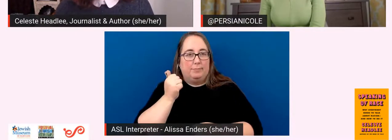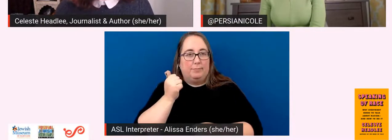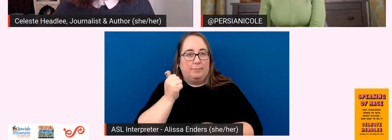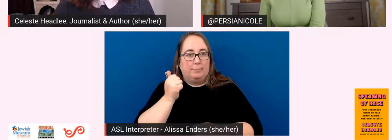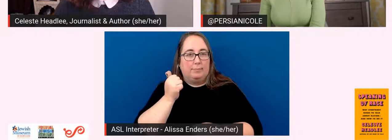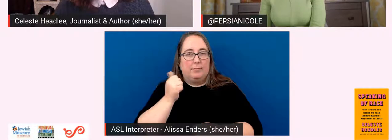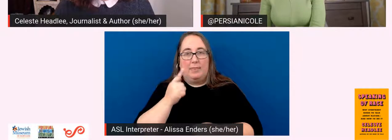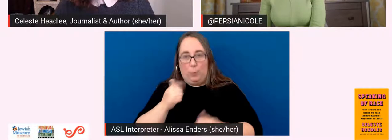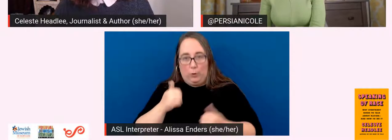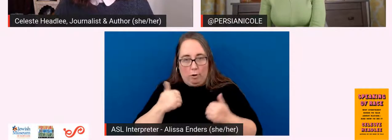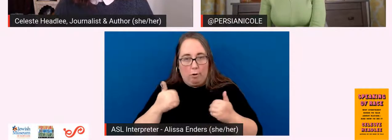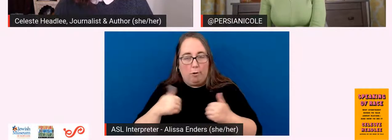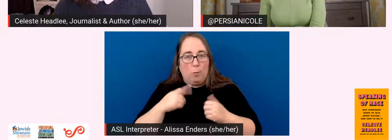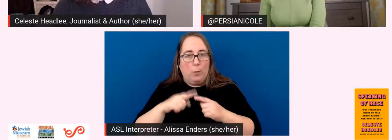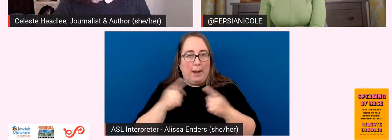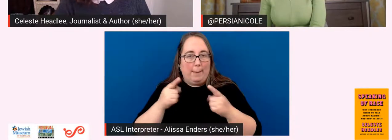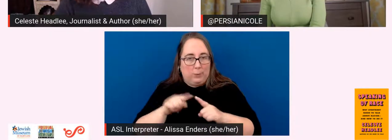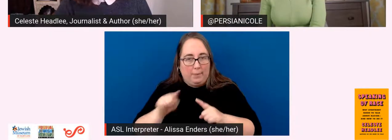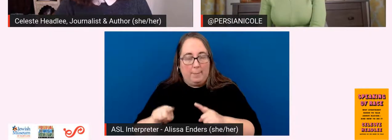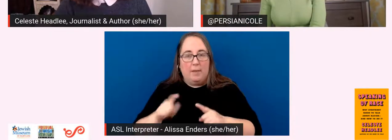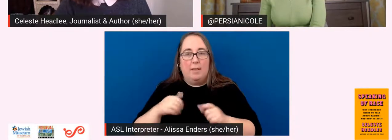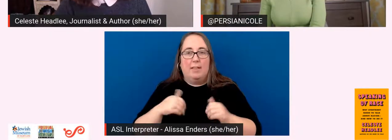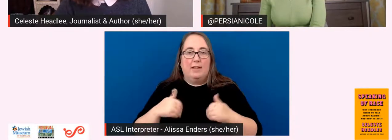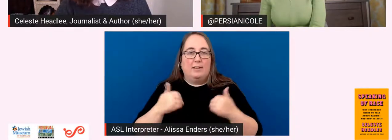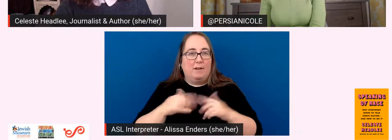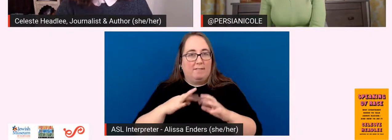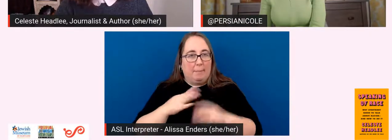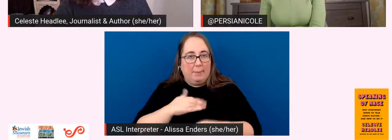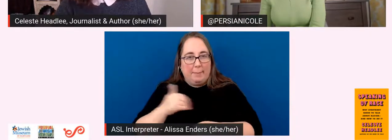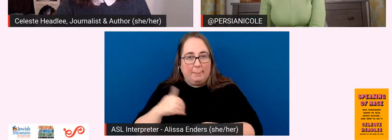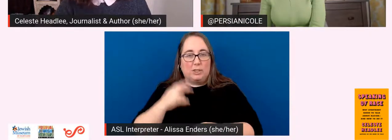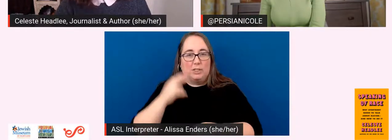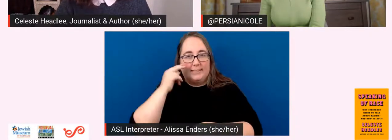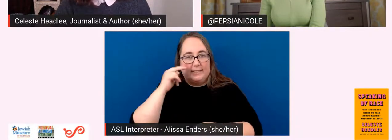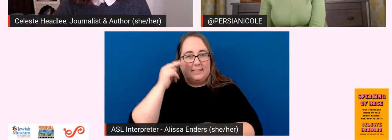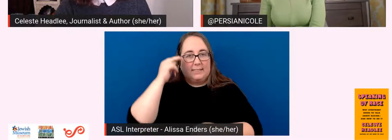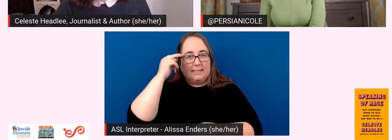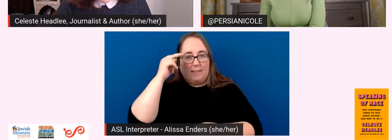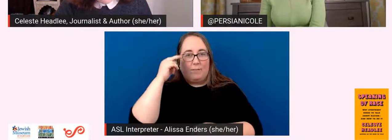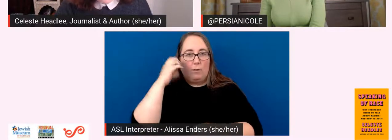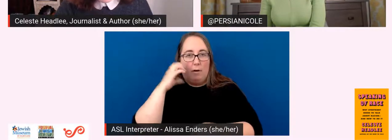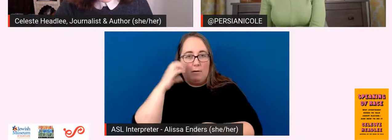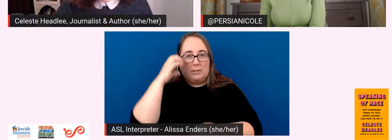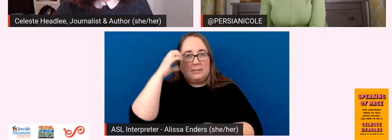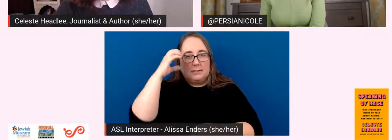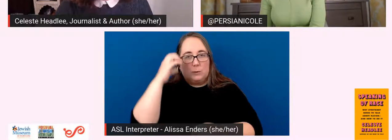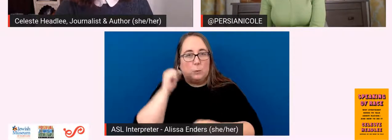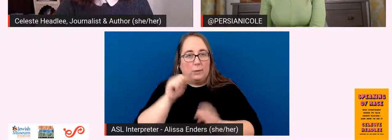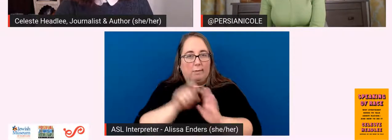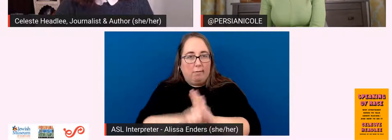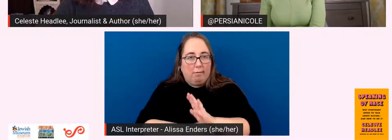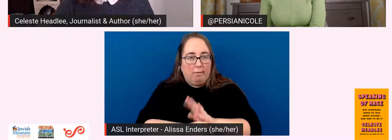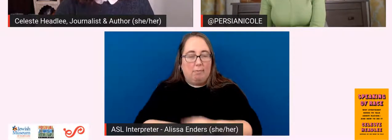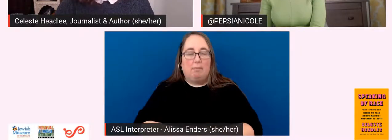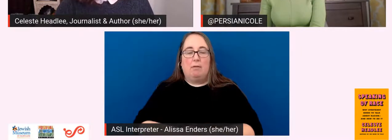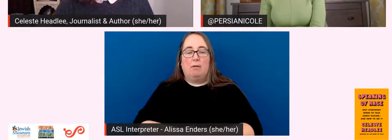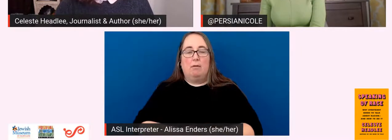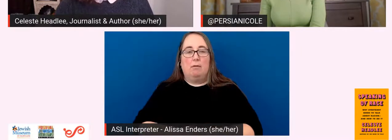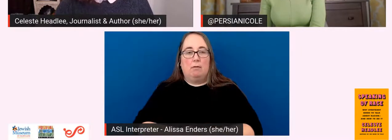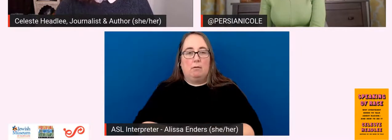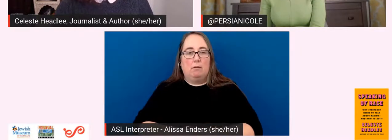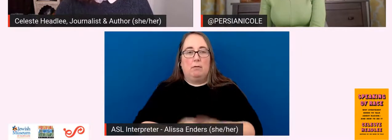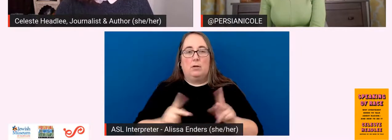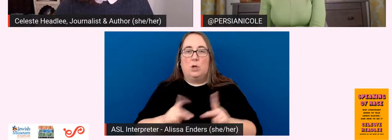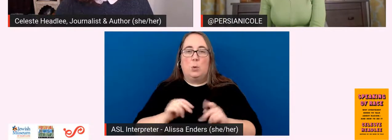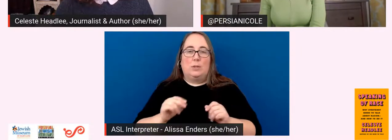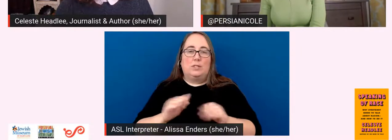quite young when it happened to them. They had young relatives and nieces and cousins who were killed. No one is so young